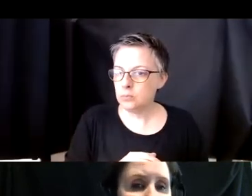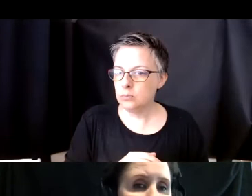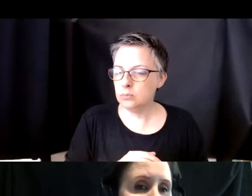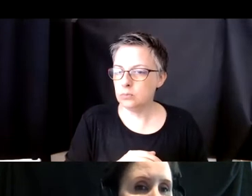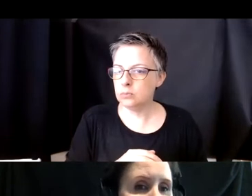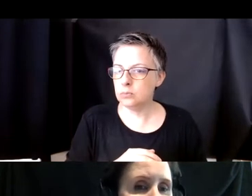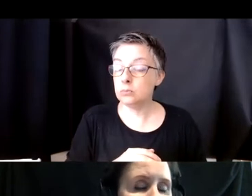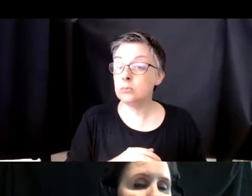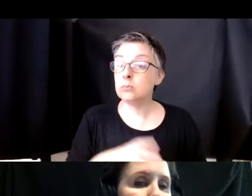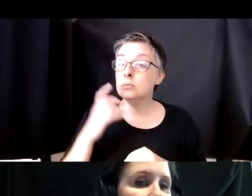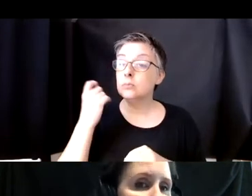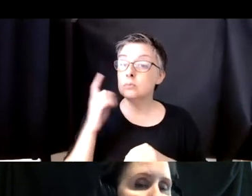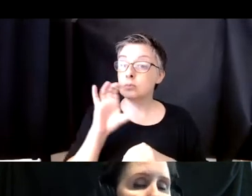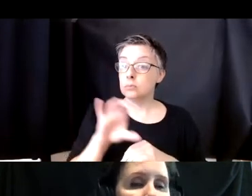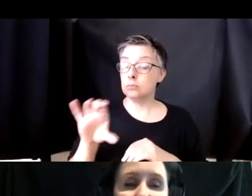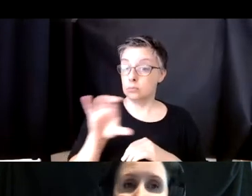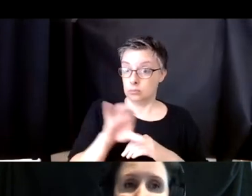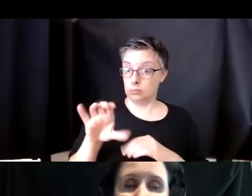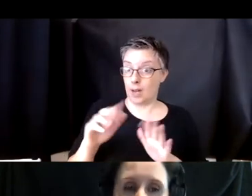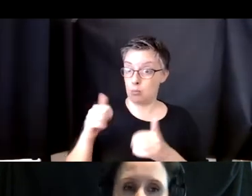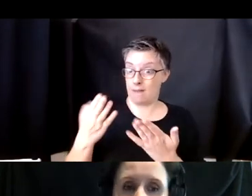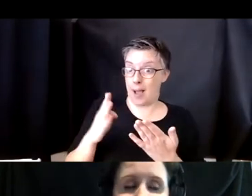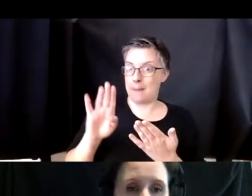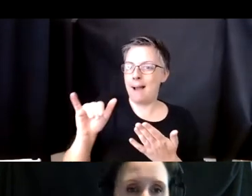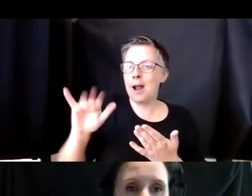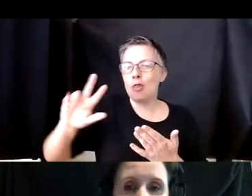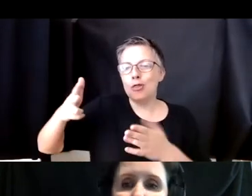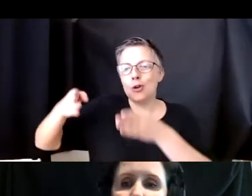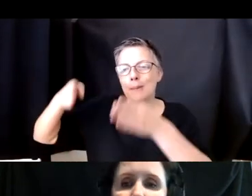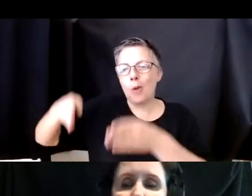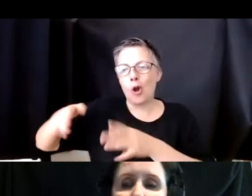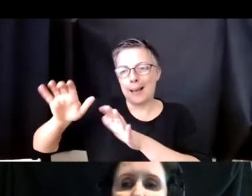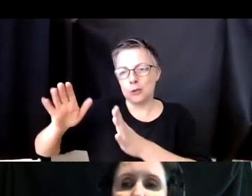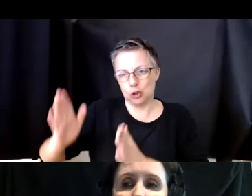This closed caption is being provided by a third-party captioner,